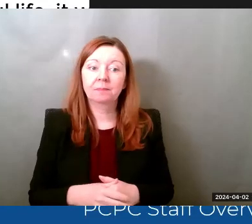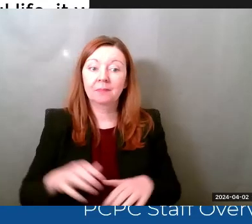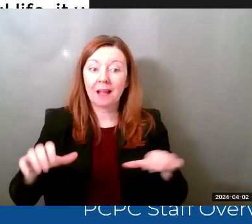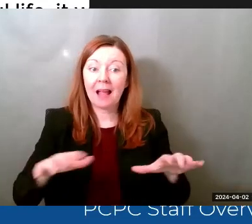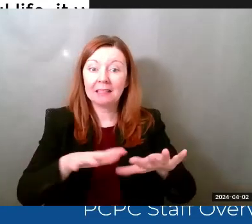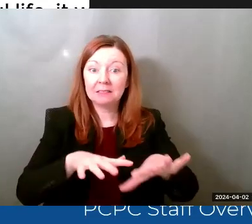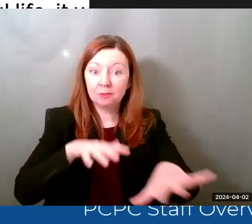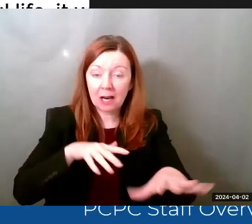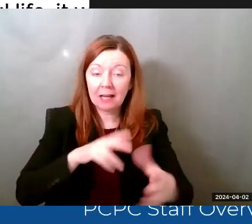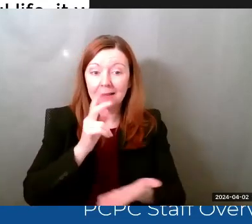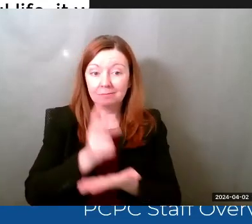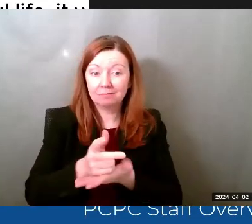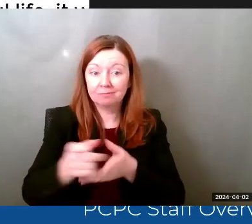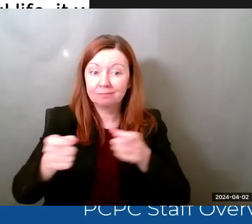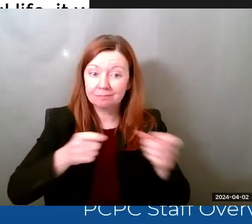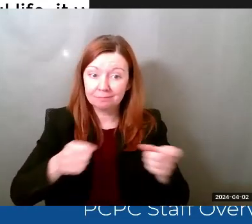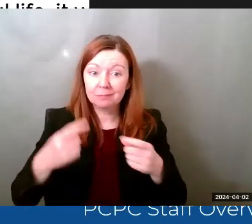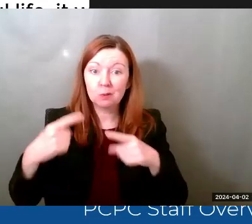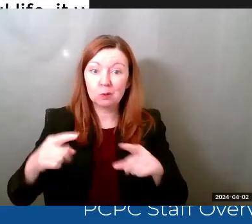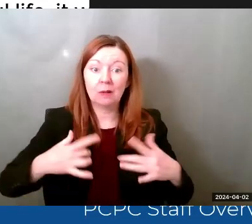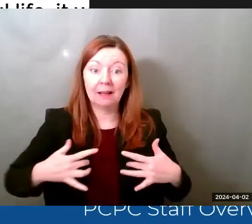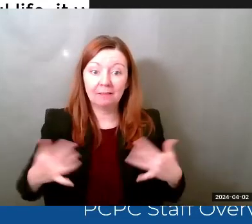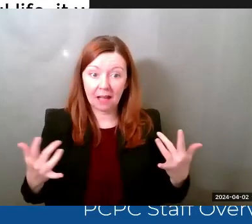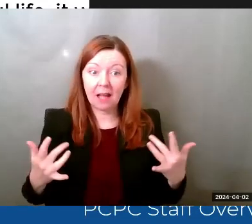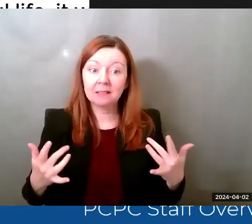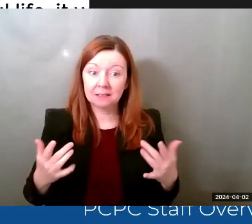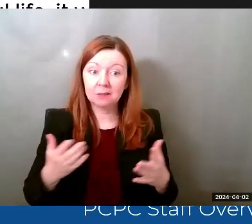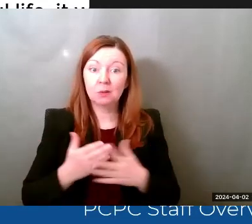Active traffic and parking management during events